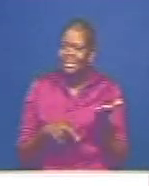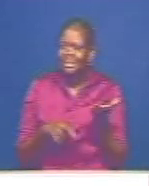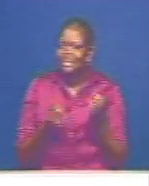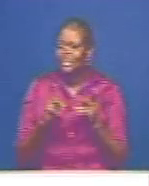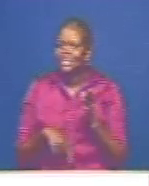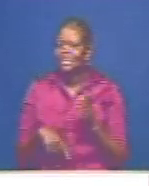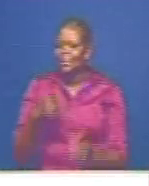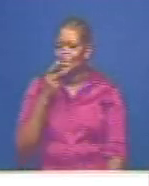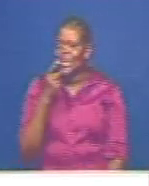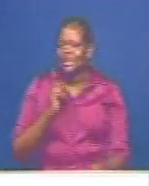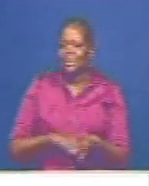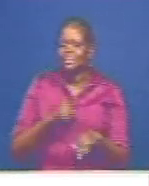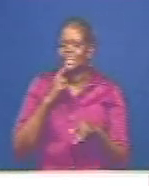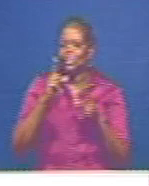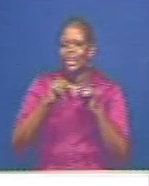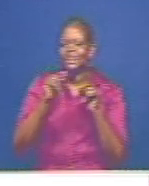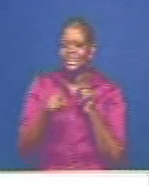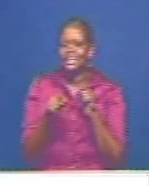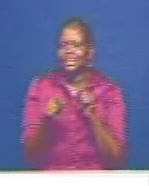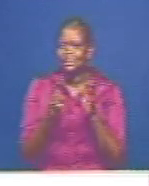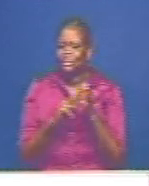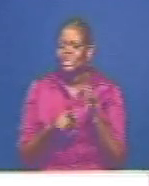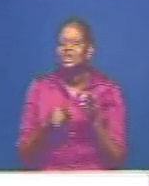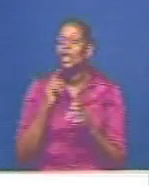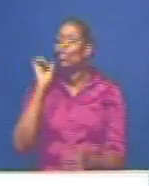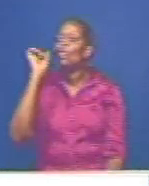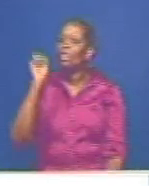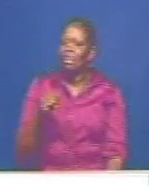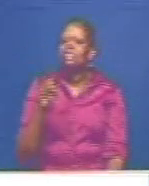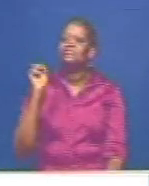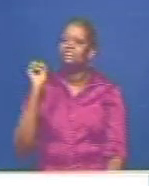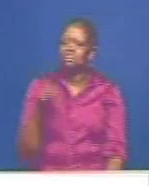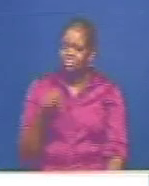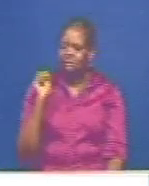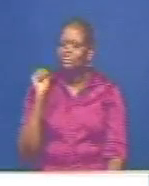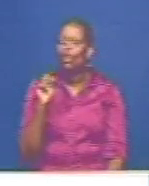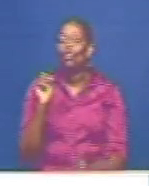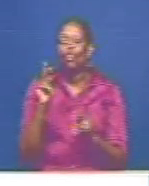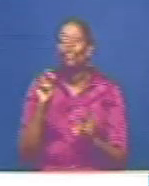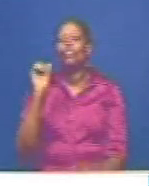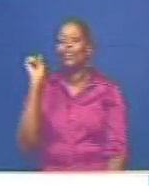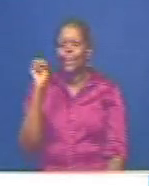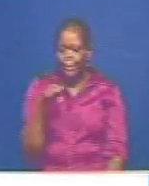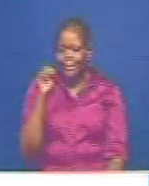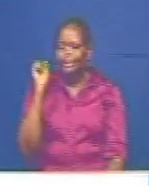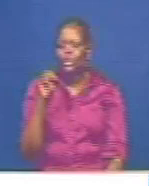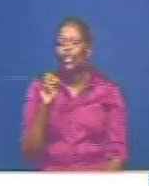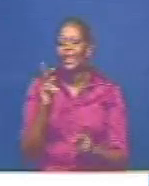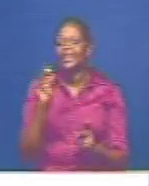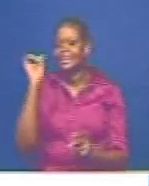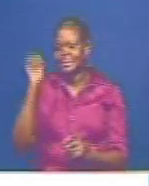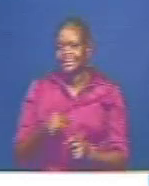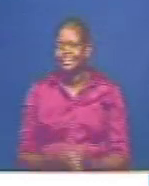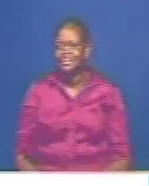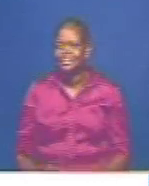in Pokot, when you say awoy, unaitikia. Oh, so unaitikia. Awoy. Awoy, unaitikia, like yes. But then,